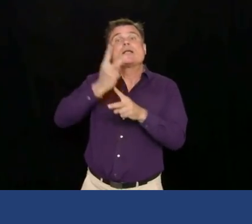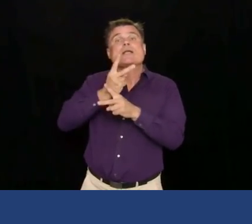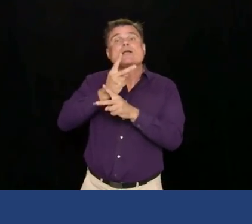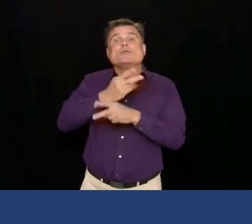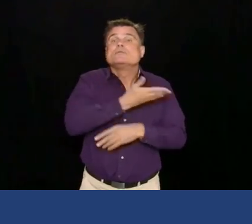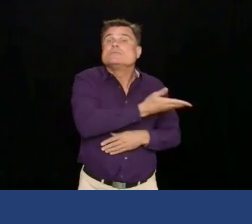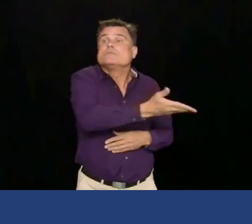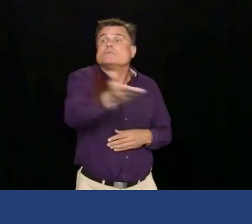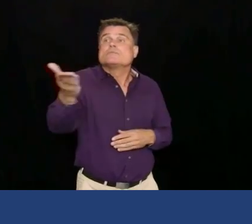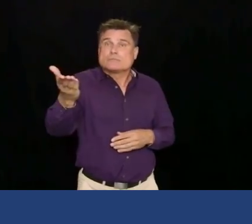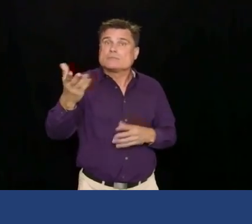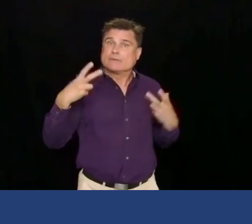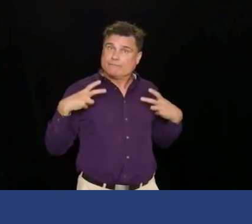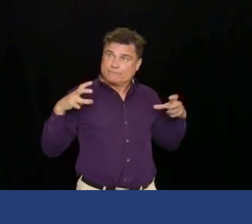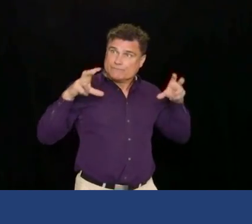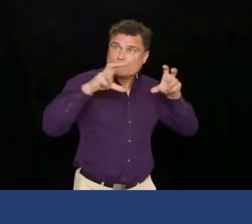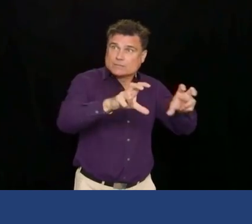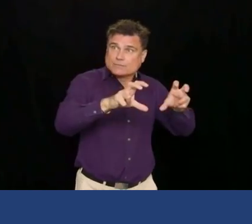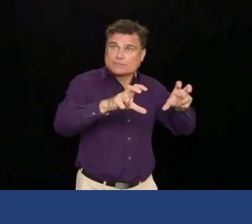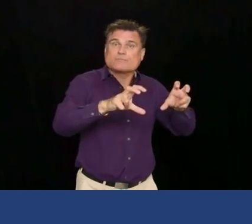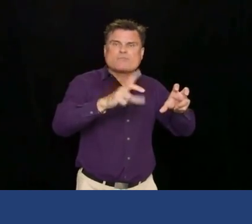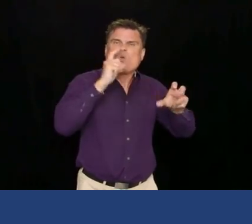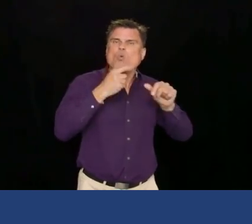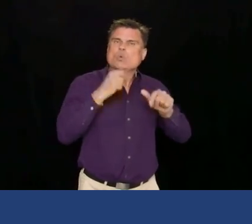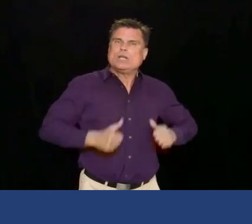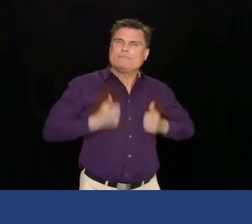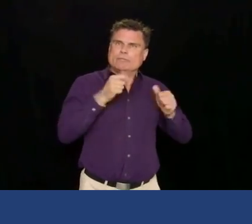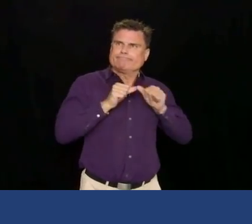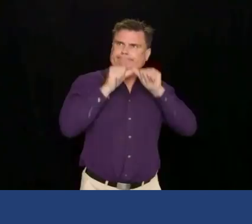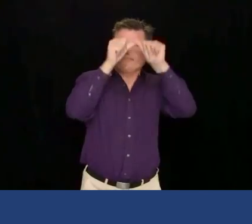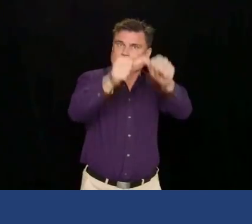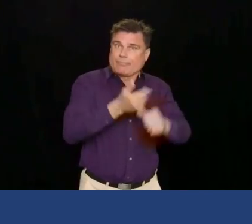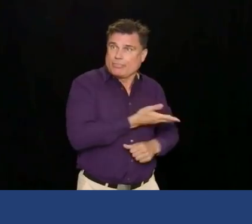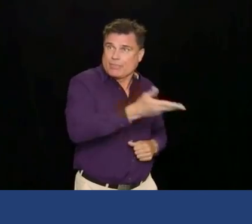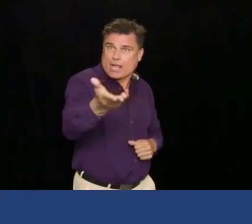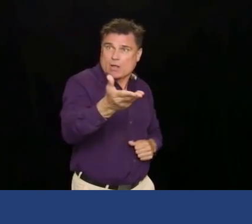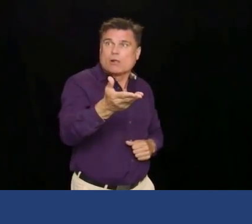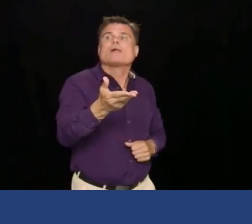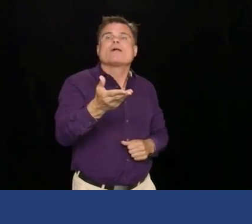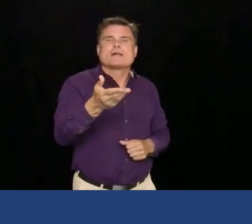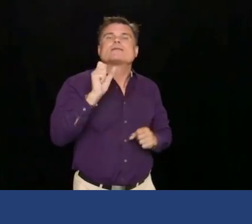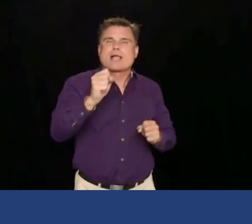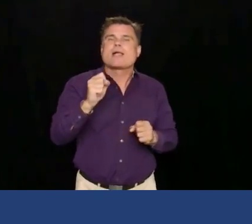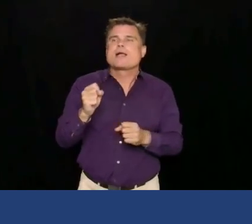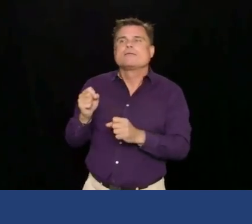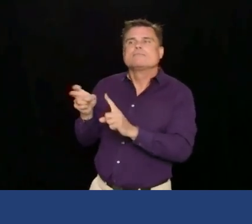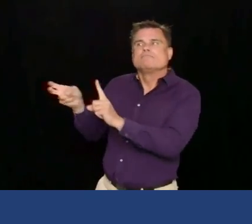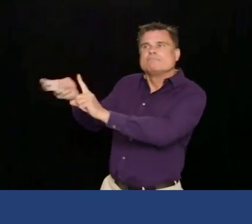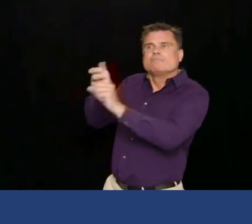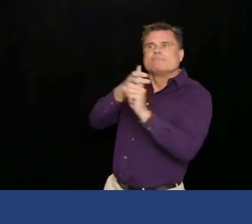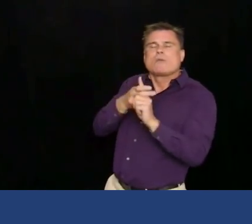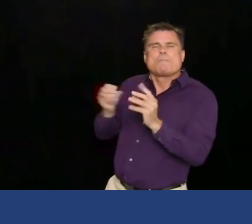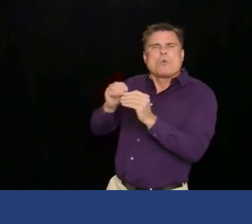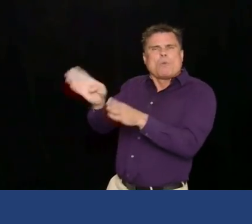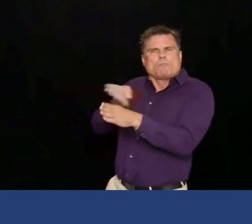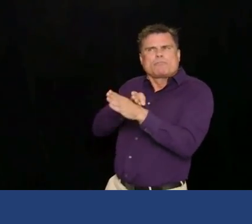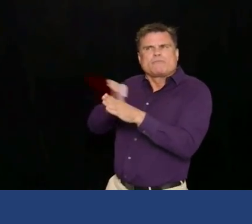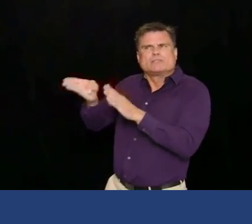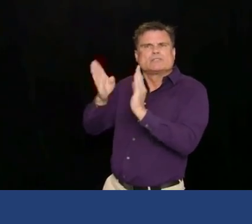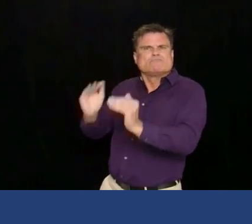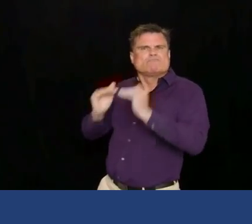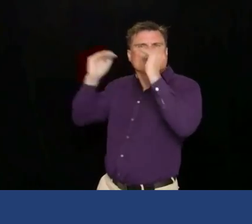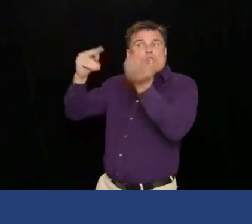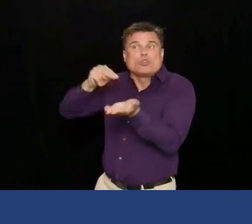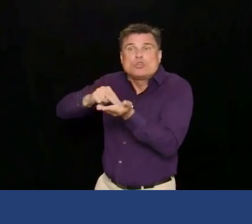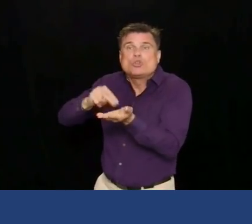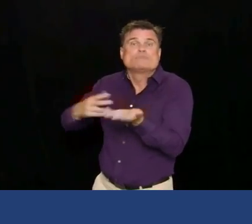in long-term care will help recruit a new generation of healthcare professionals to the interior region, making sure that